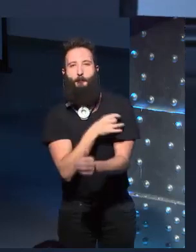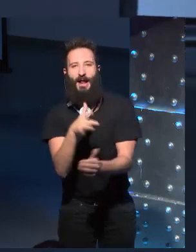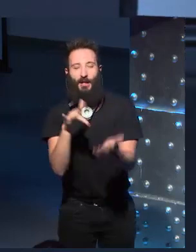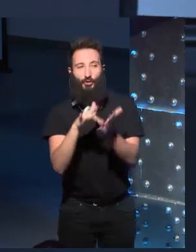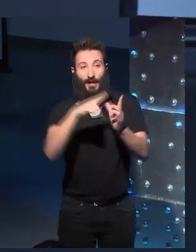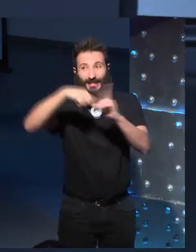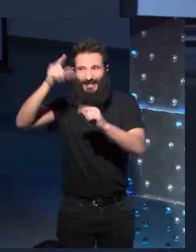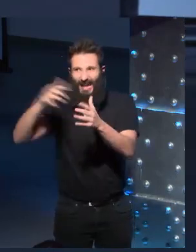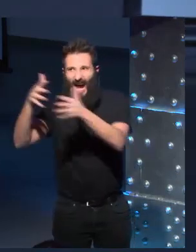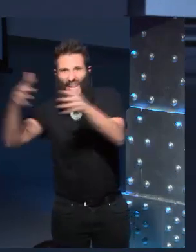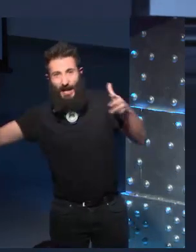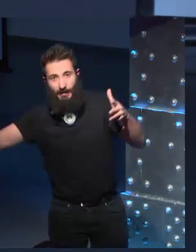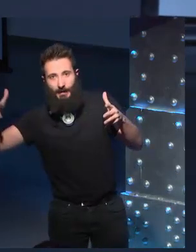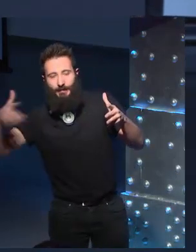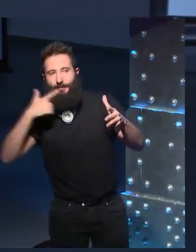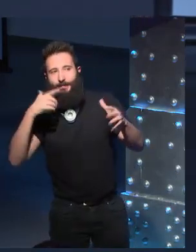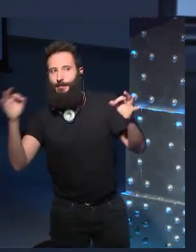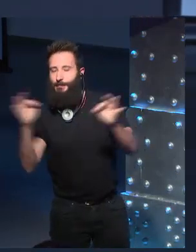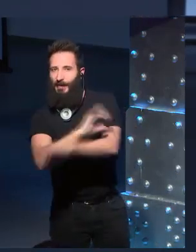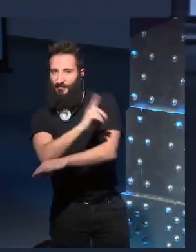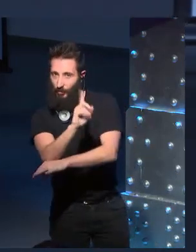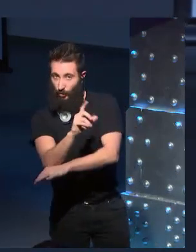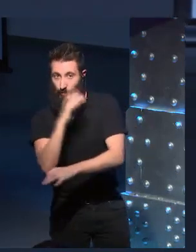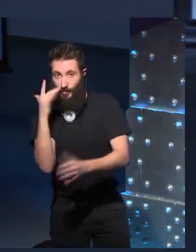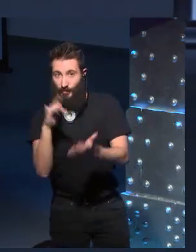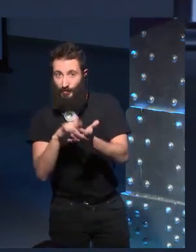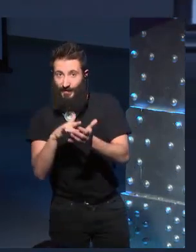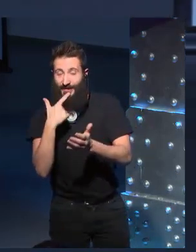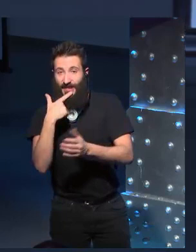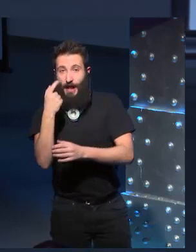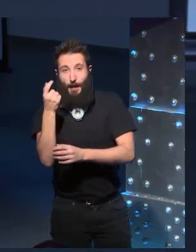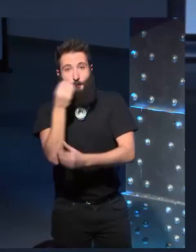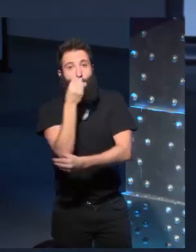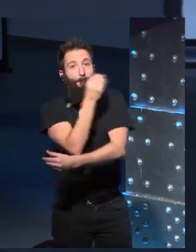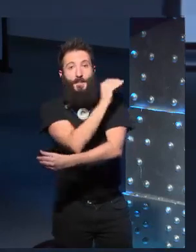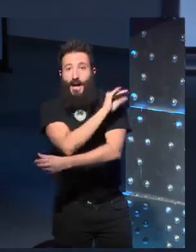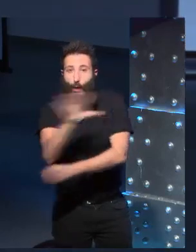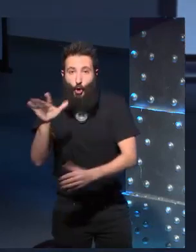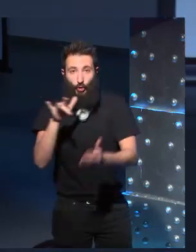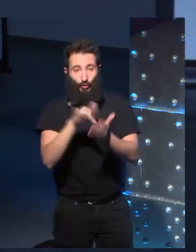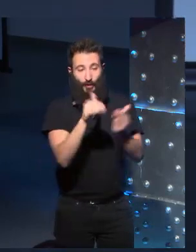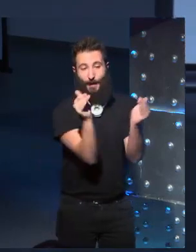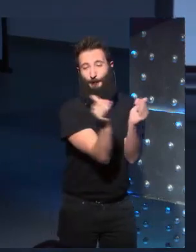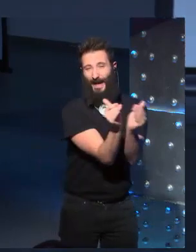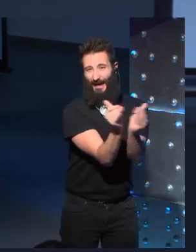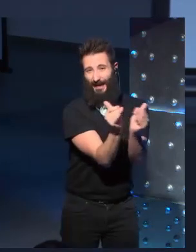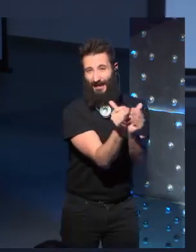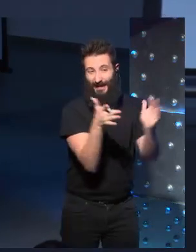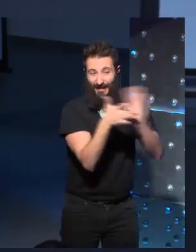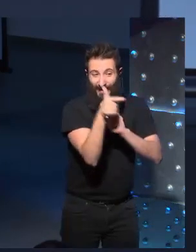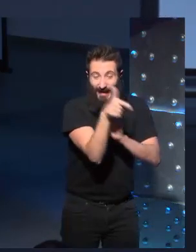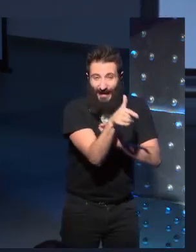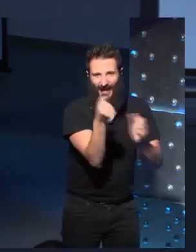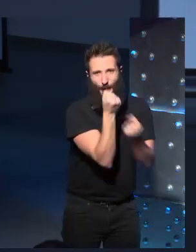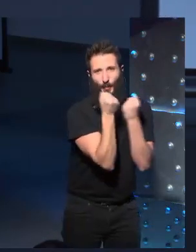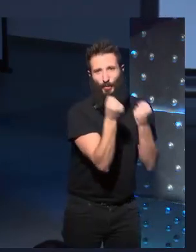be mistaken. The master is the small one. Its gravity is much, much stronger than the one of